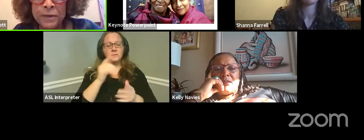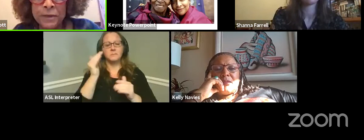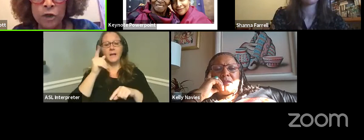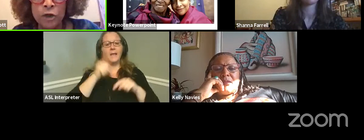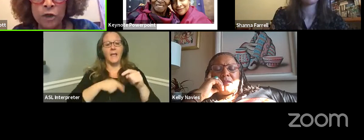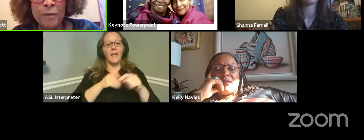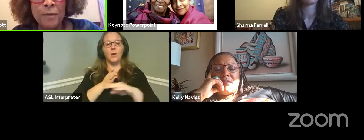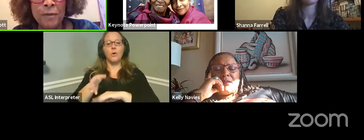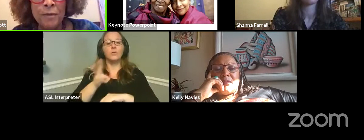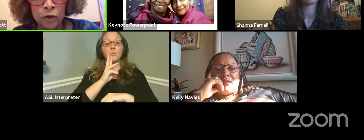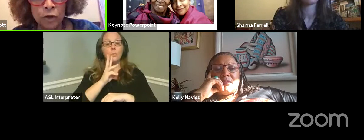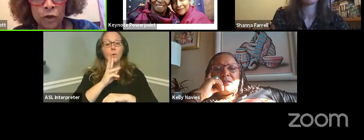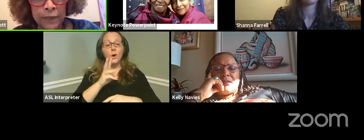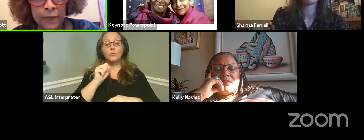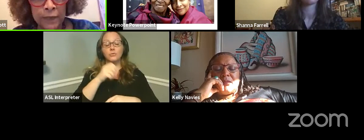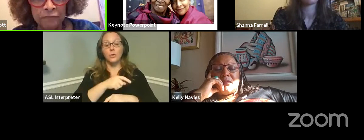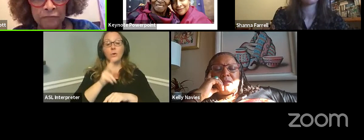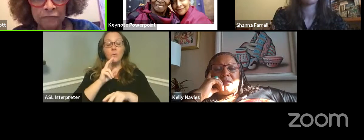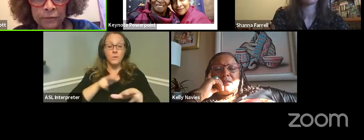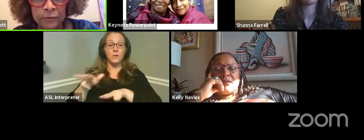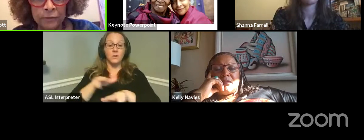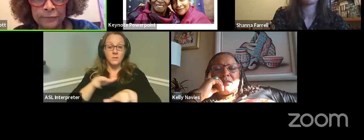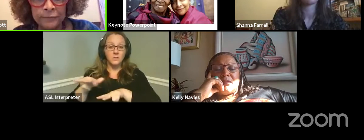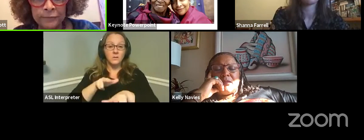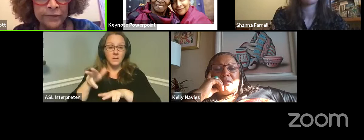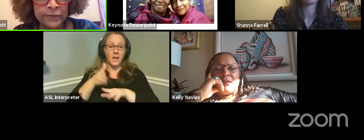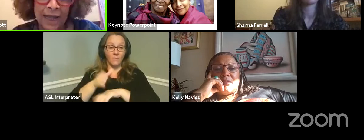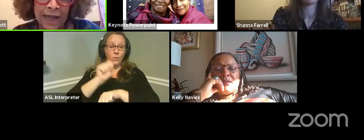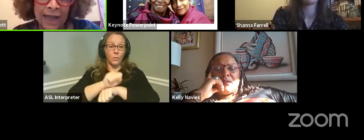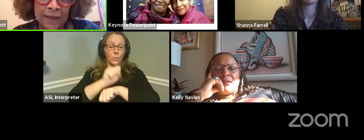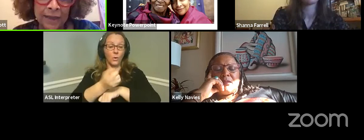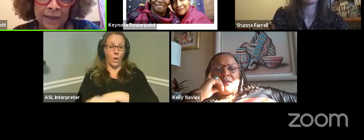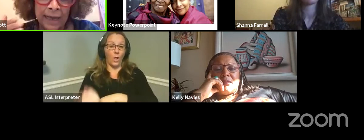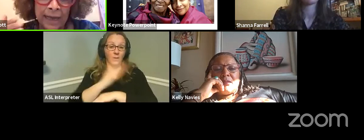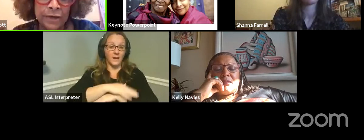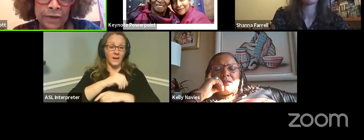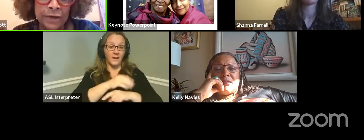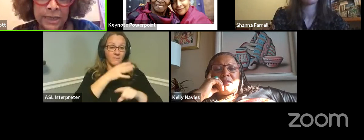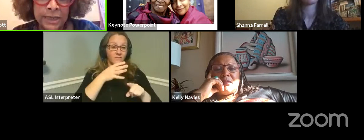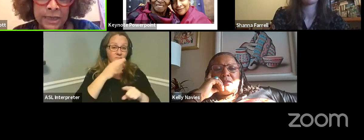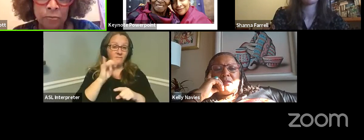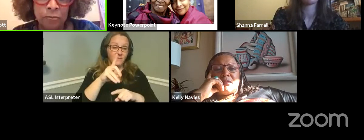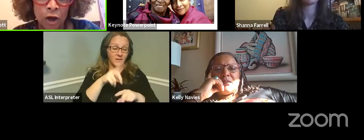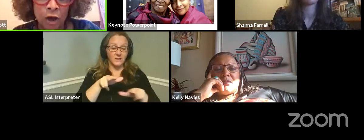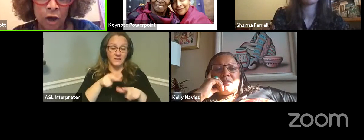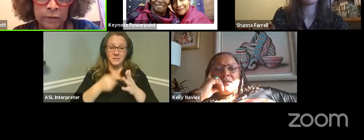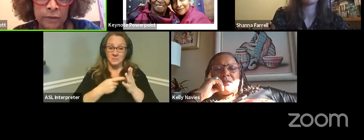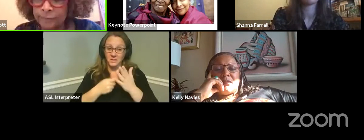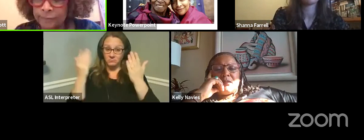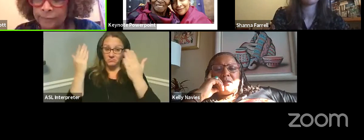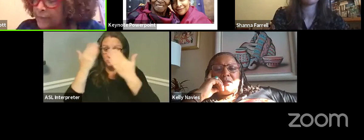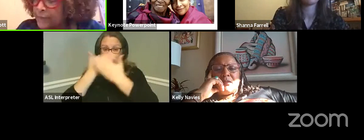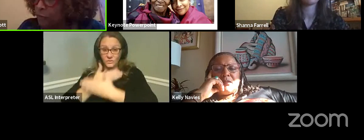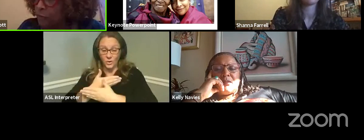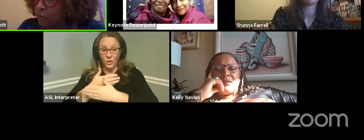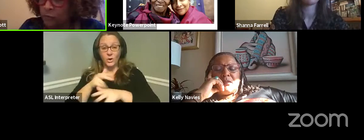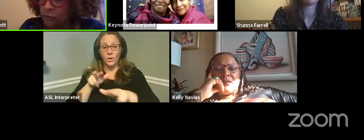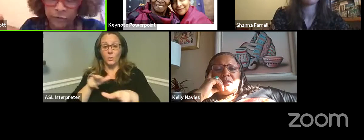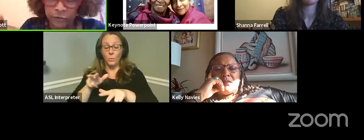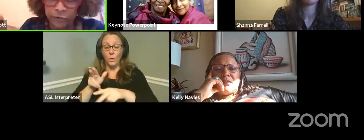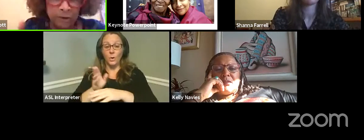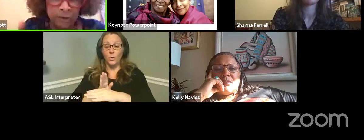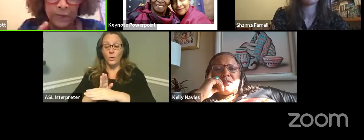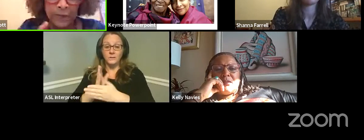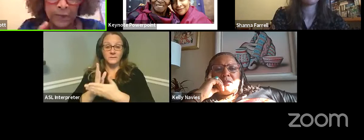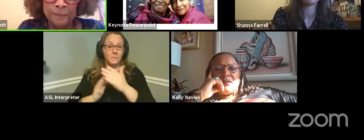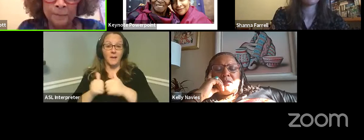be coming home after working all day in the field. Sometimes, as it got later in the year, it would be dark. They'd cross the water in